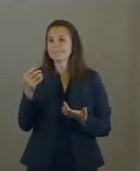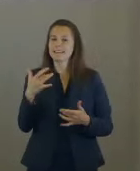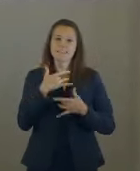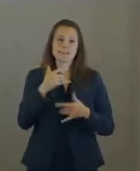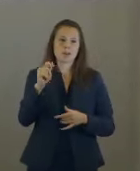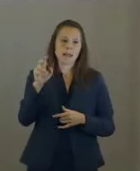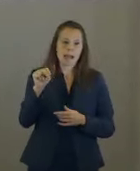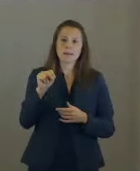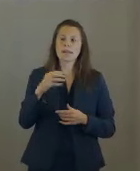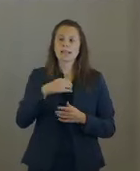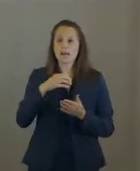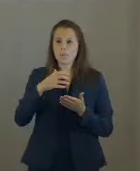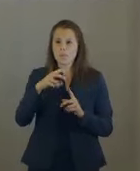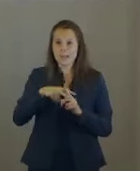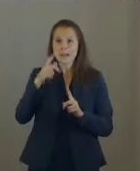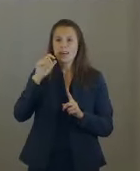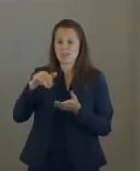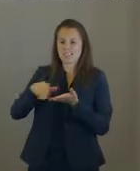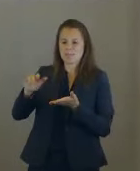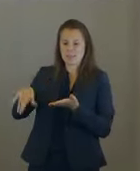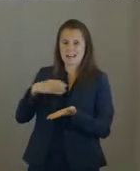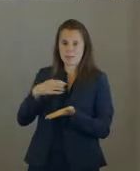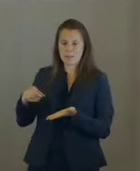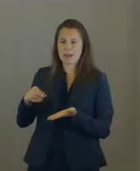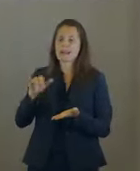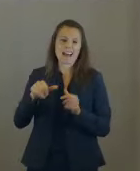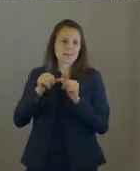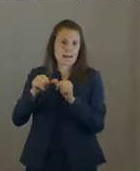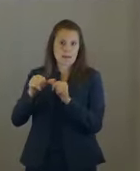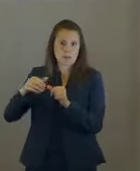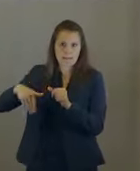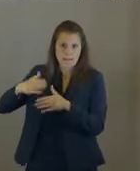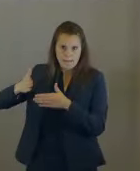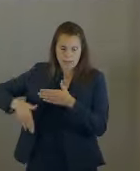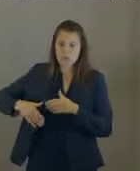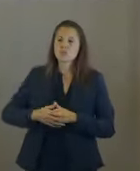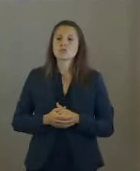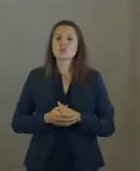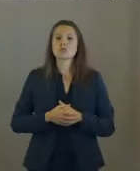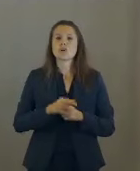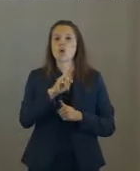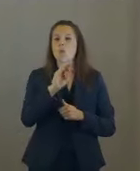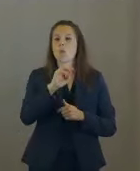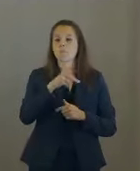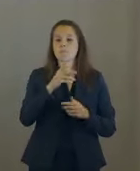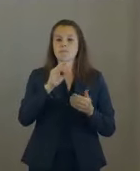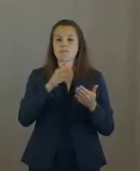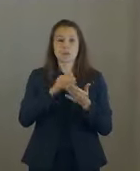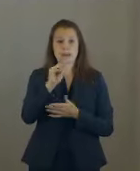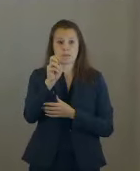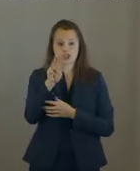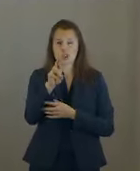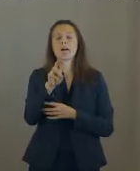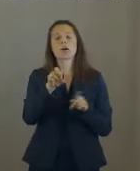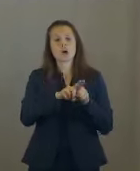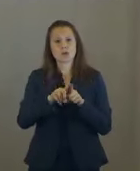administrative appeal from the dismissal of a complaint. That's ongoing. Rumpf versus MDCR is